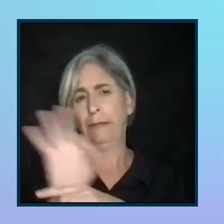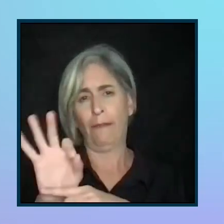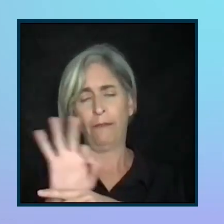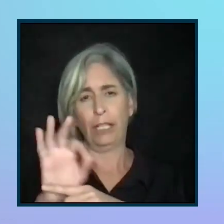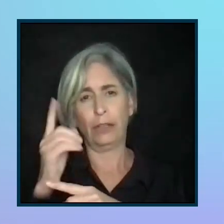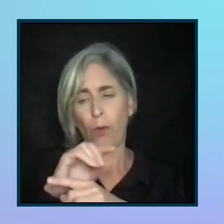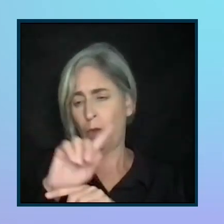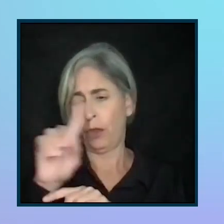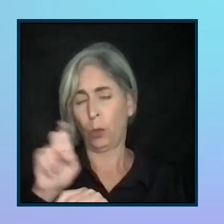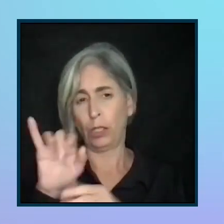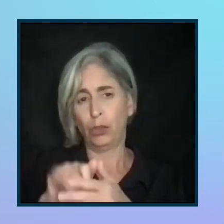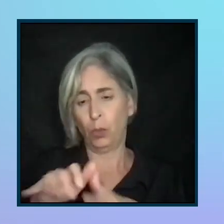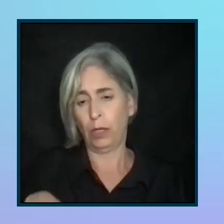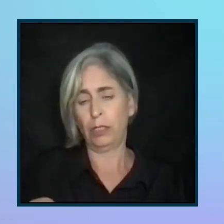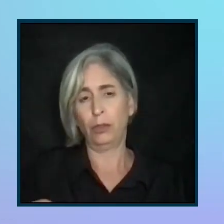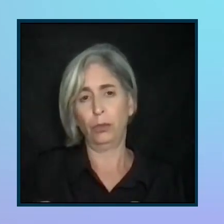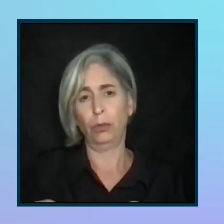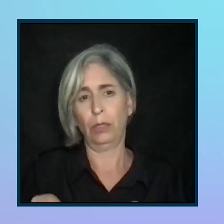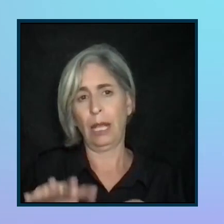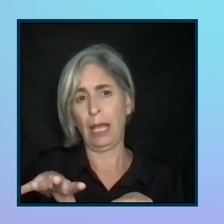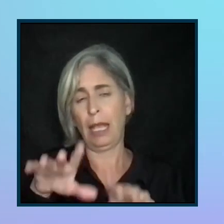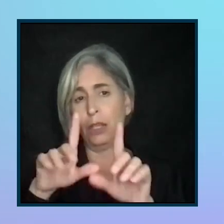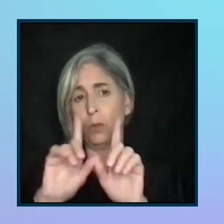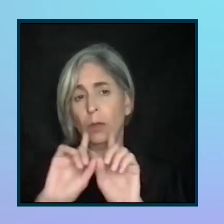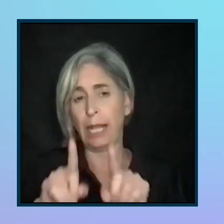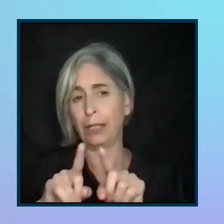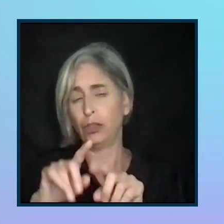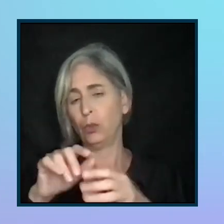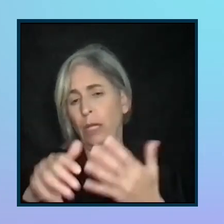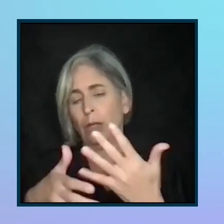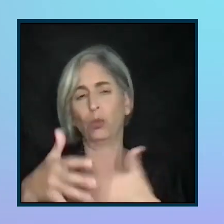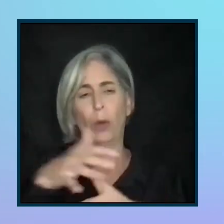for the questions that you want Greg to answer the most.